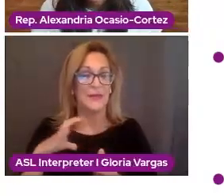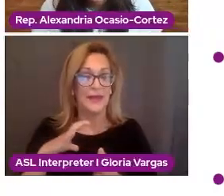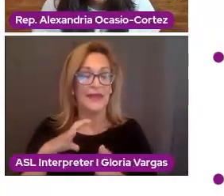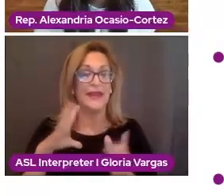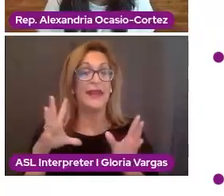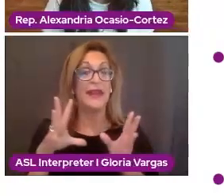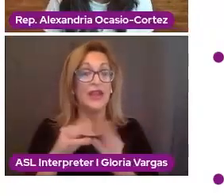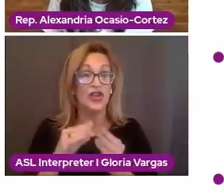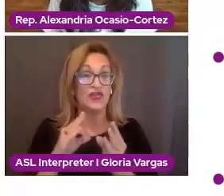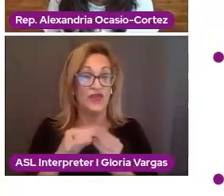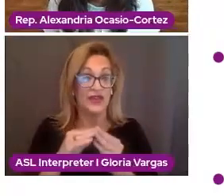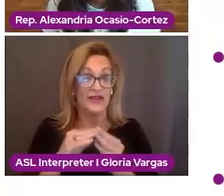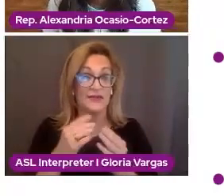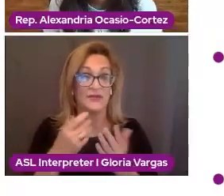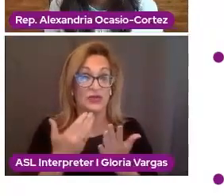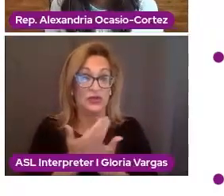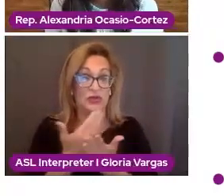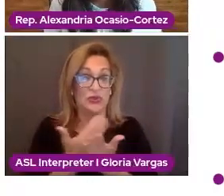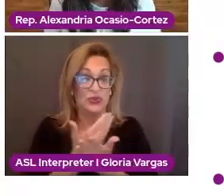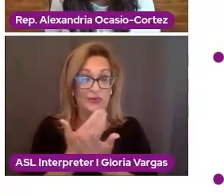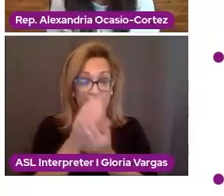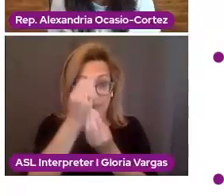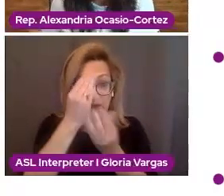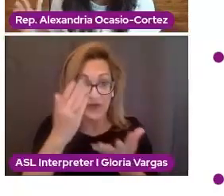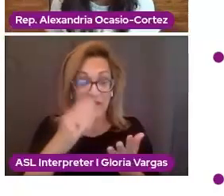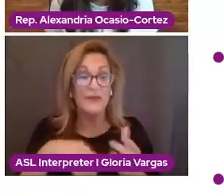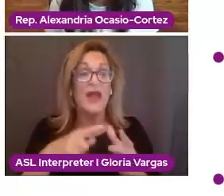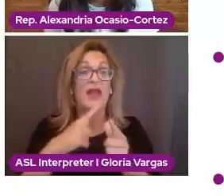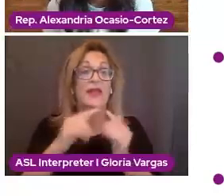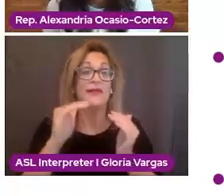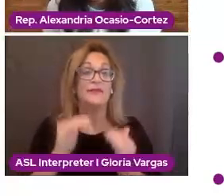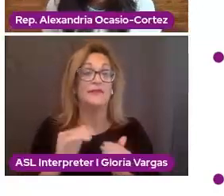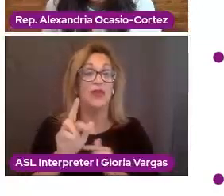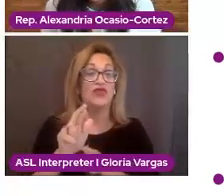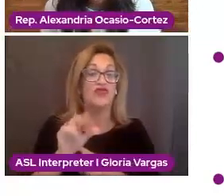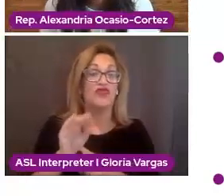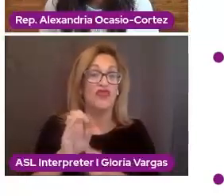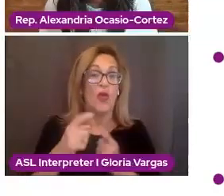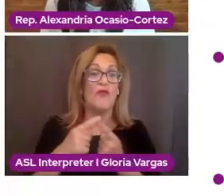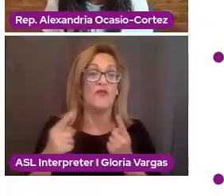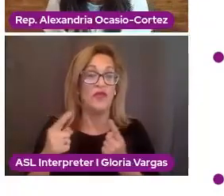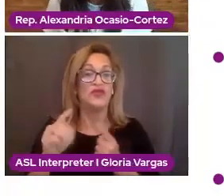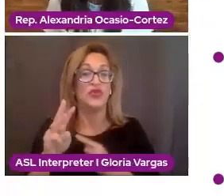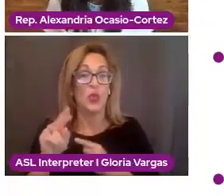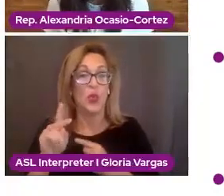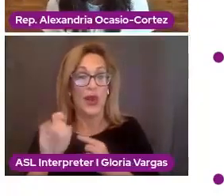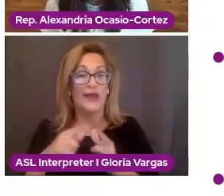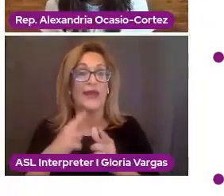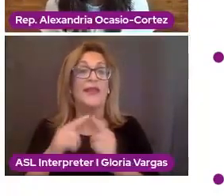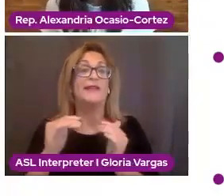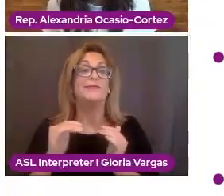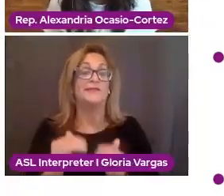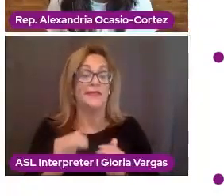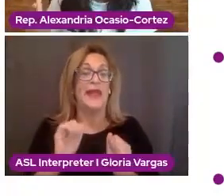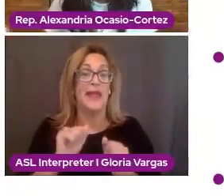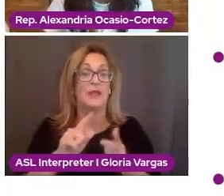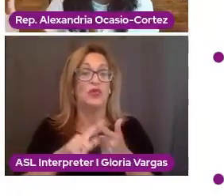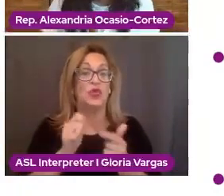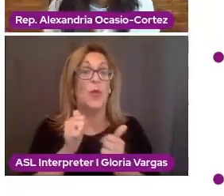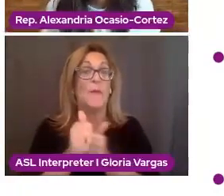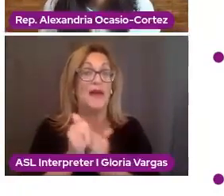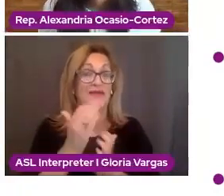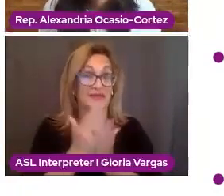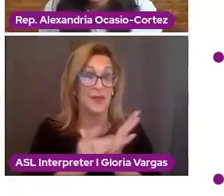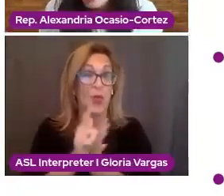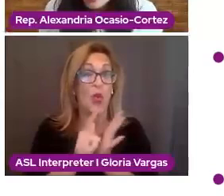into Roe v. Wade. I'm going to review some of the landmark gun safety legislation that we were able to pass. And